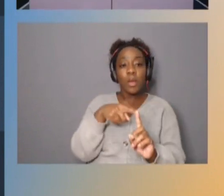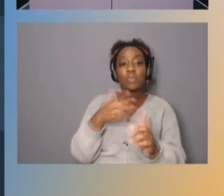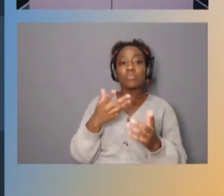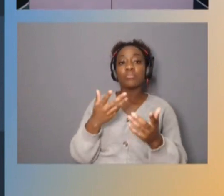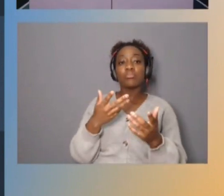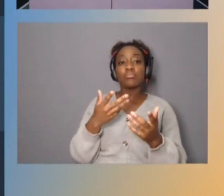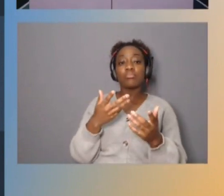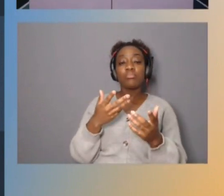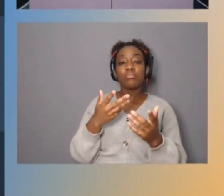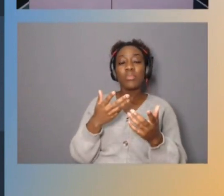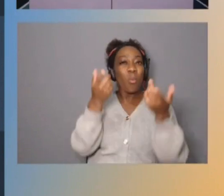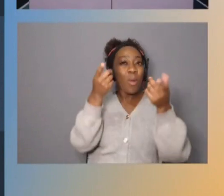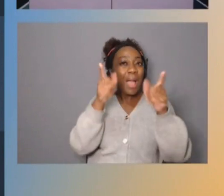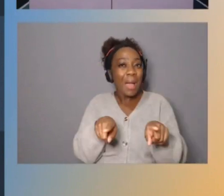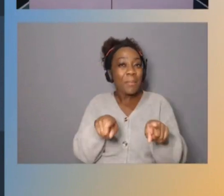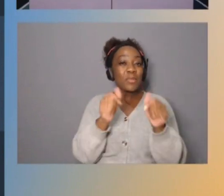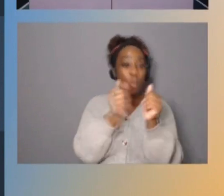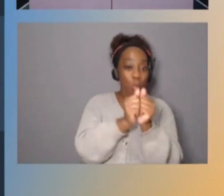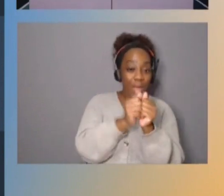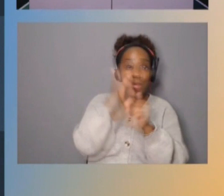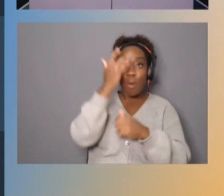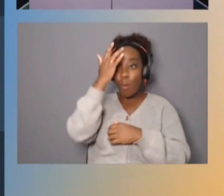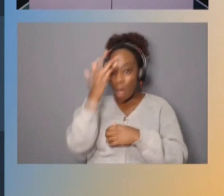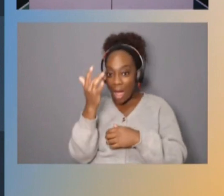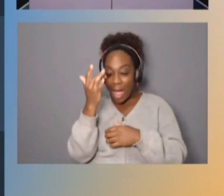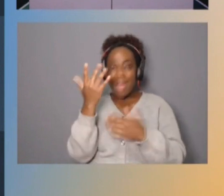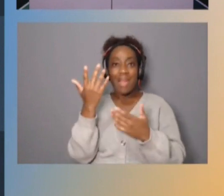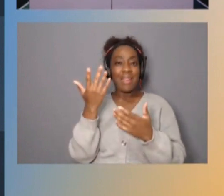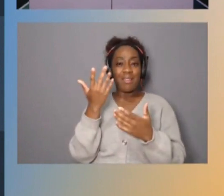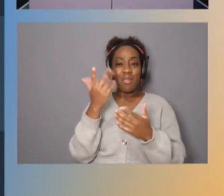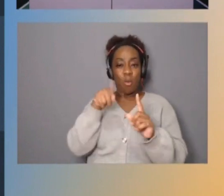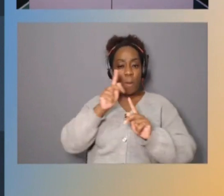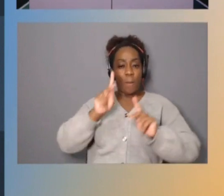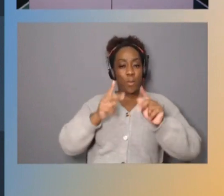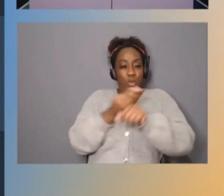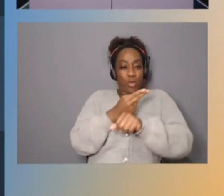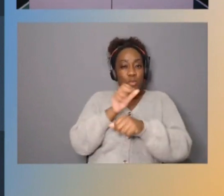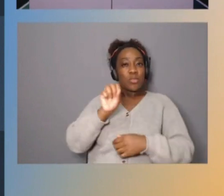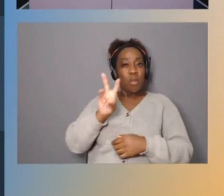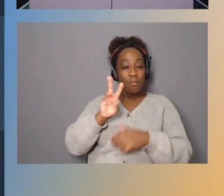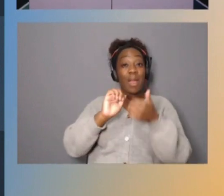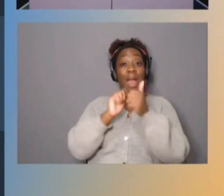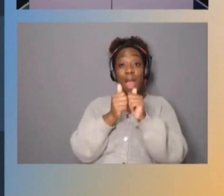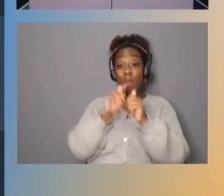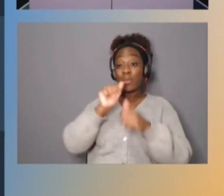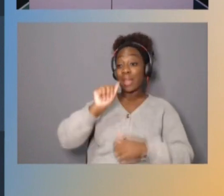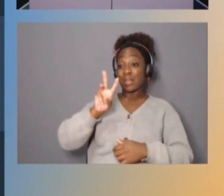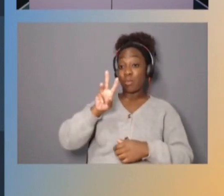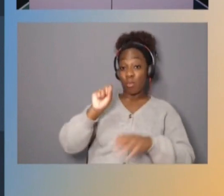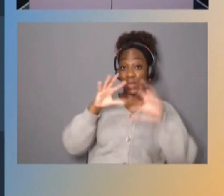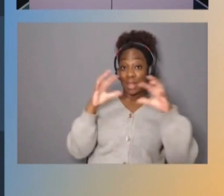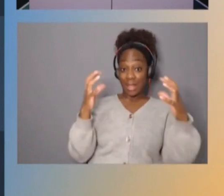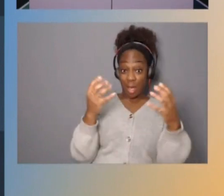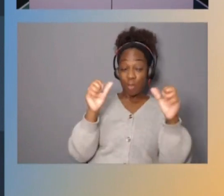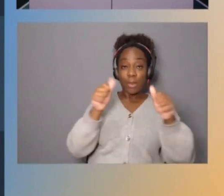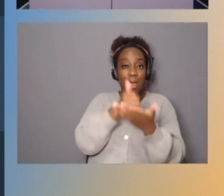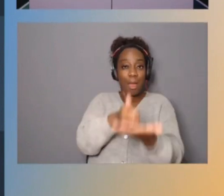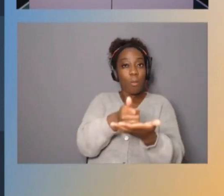and why folks use the software and how the cloud can help them do that a little bit further, you know,